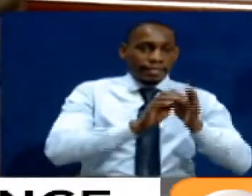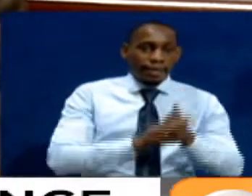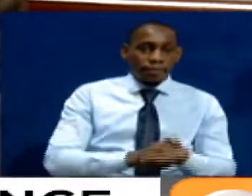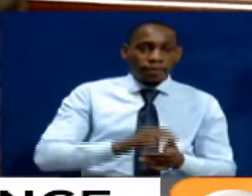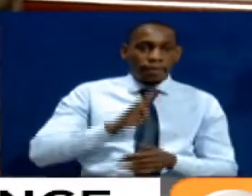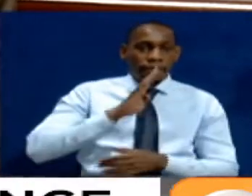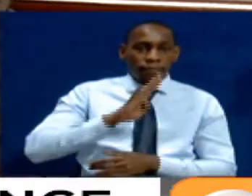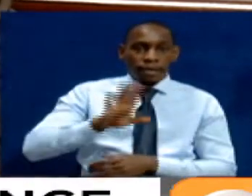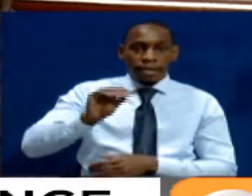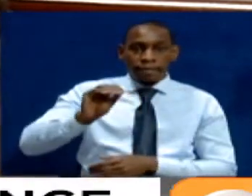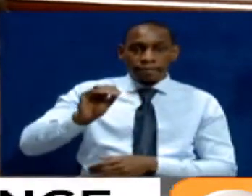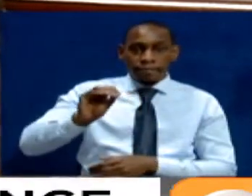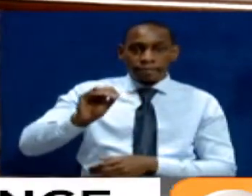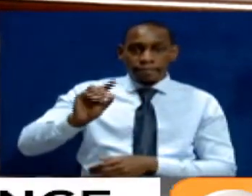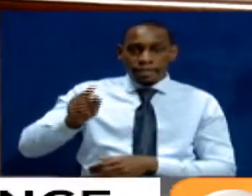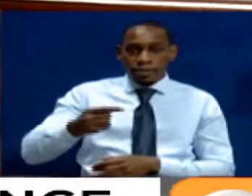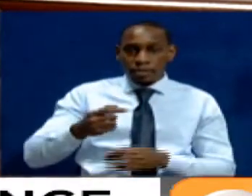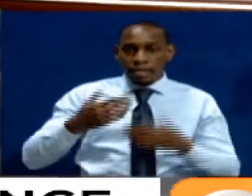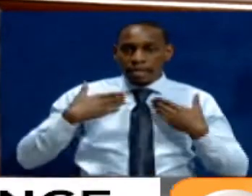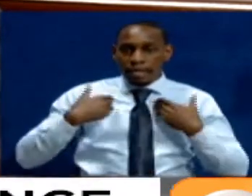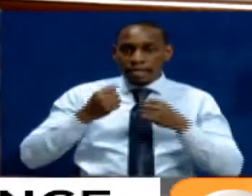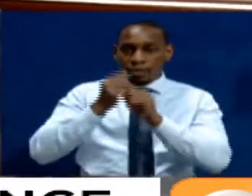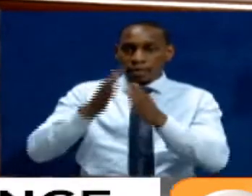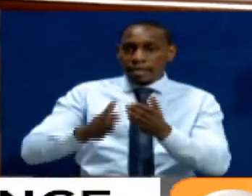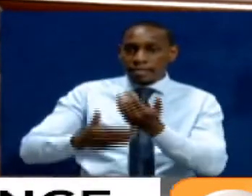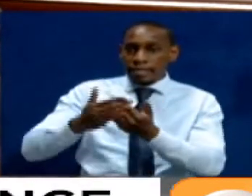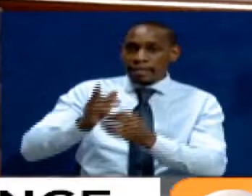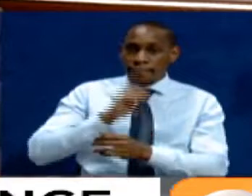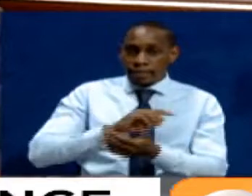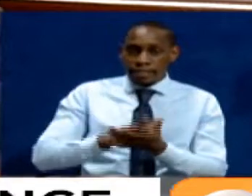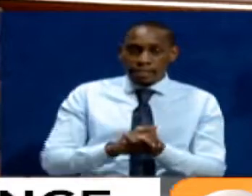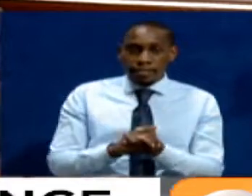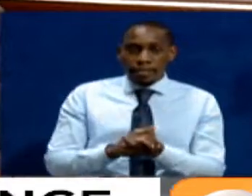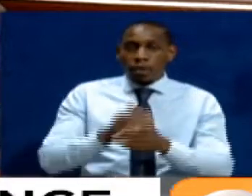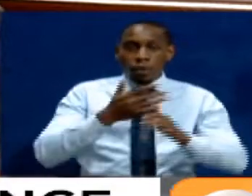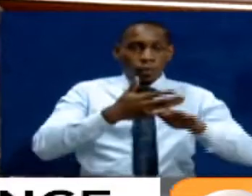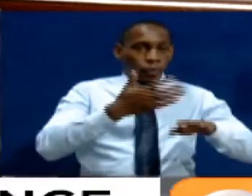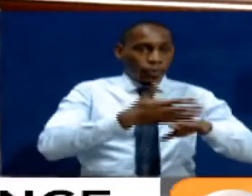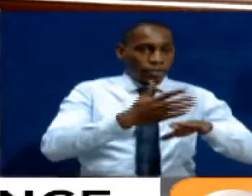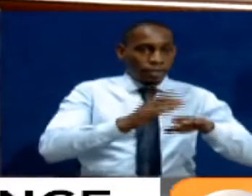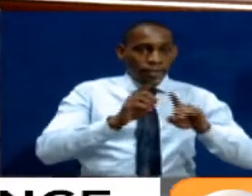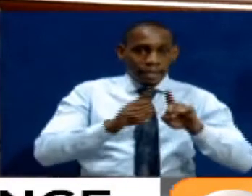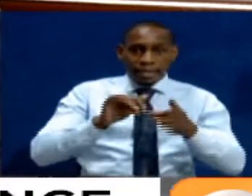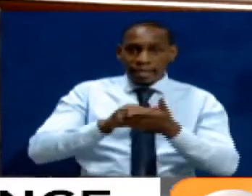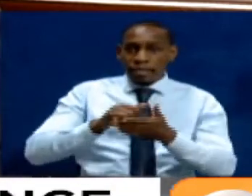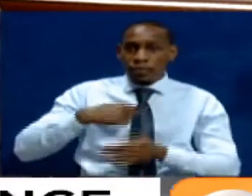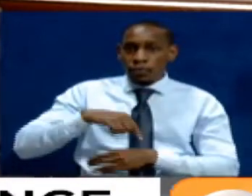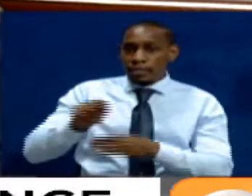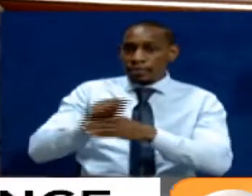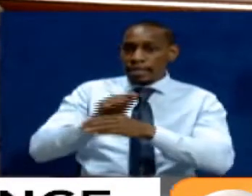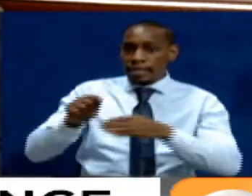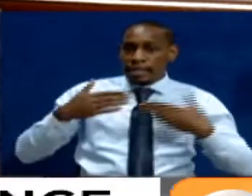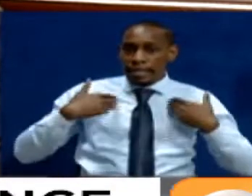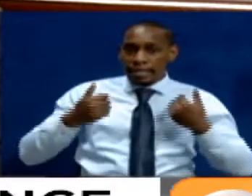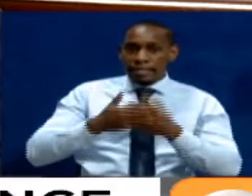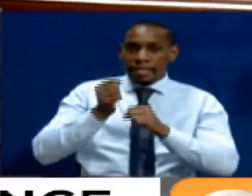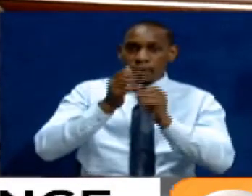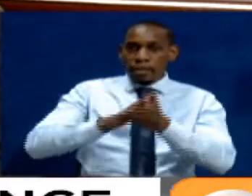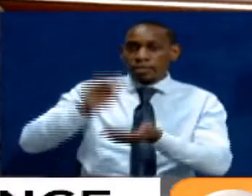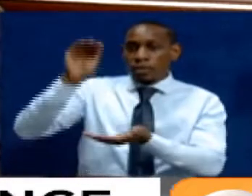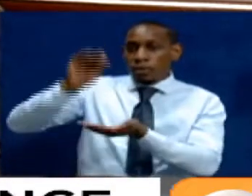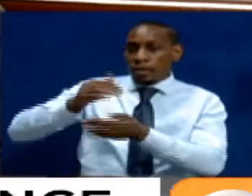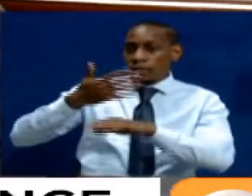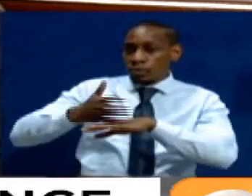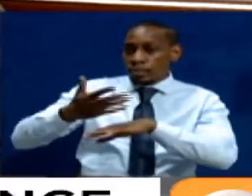the 450 healthcare workers, we have to cater for some kind of wastage because it may. But that's why we are training healthcare workers to reduce